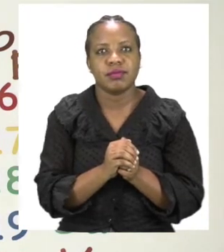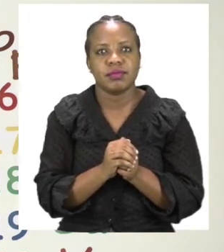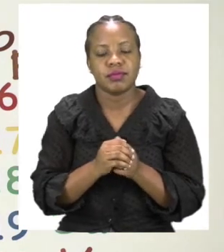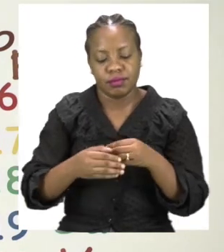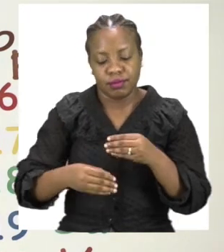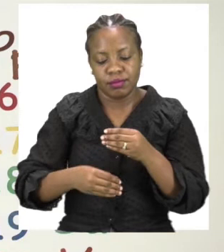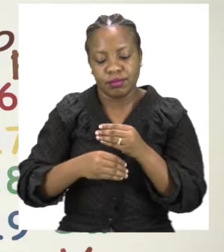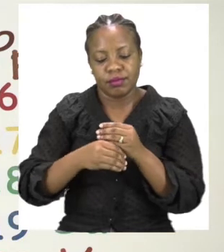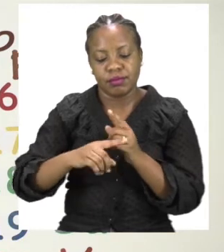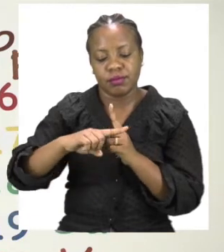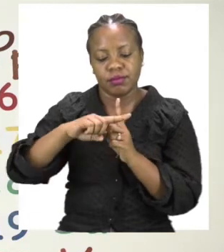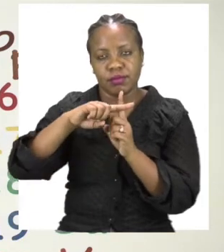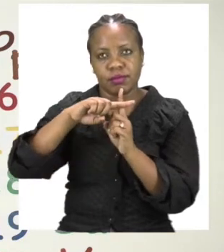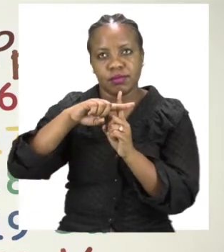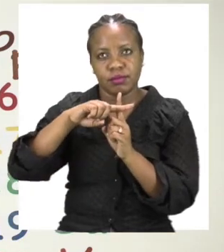plus,